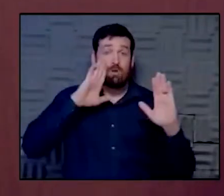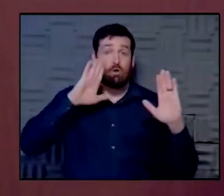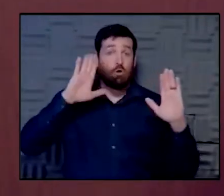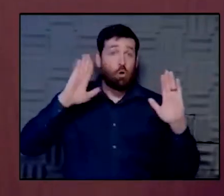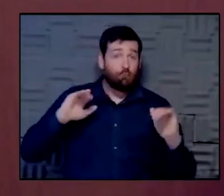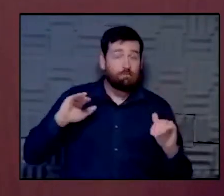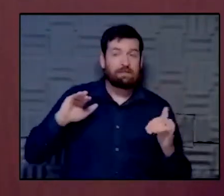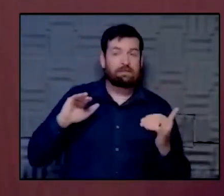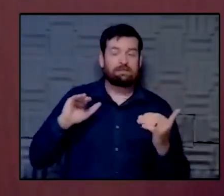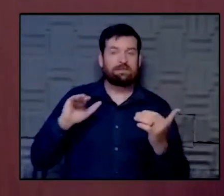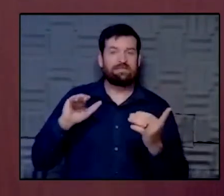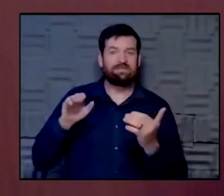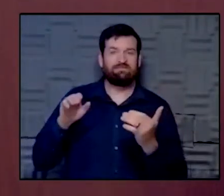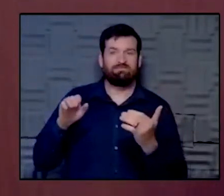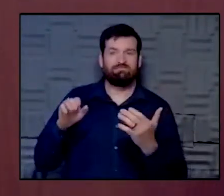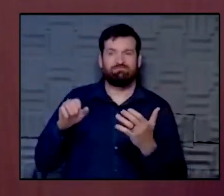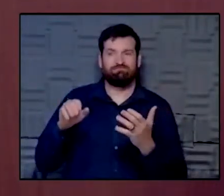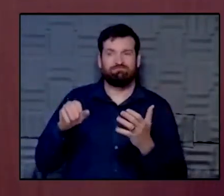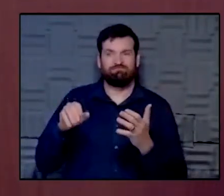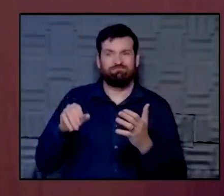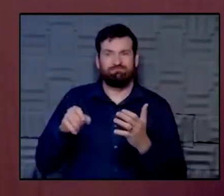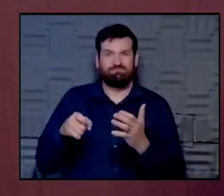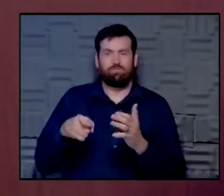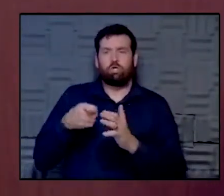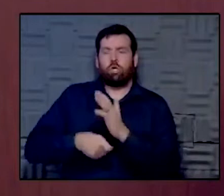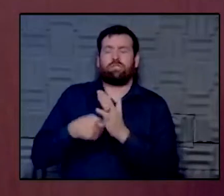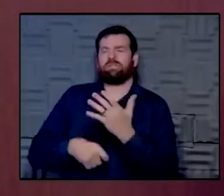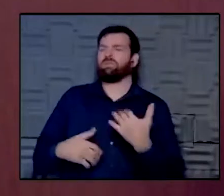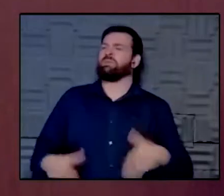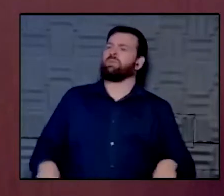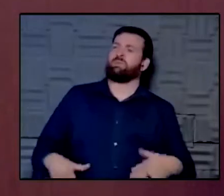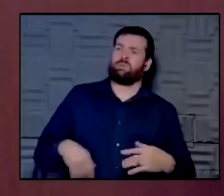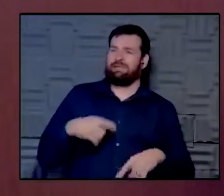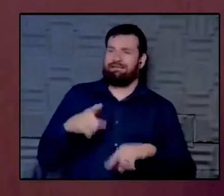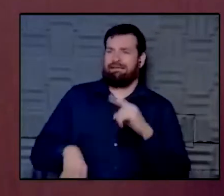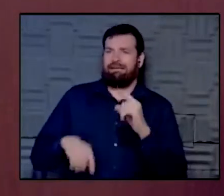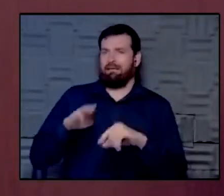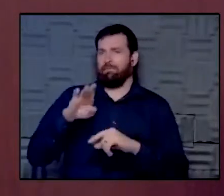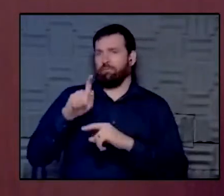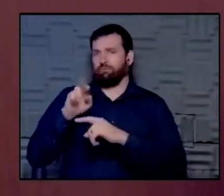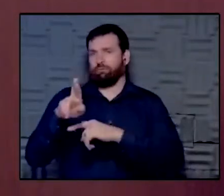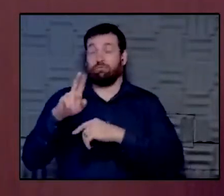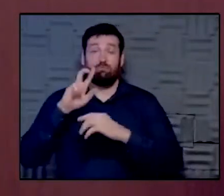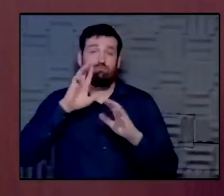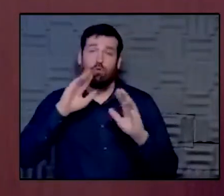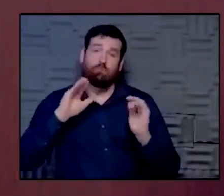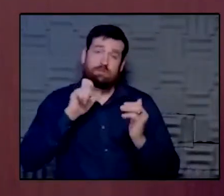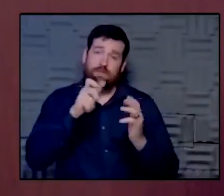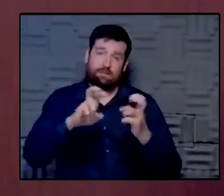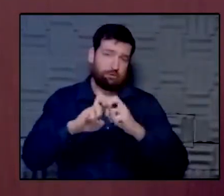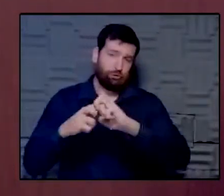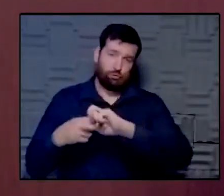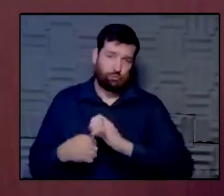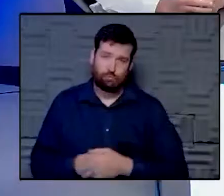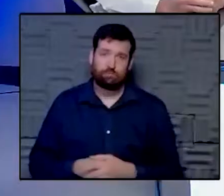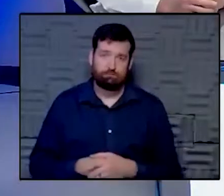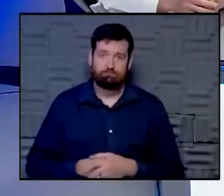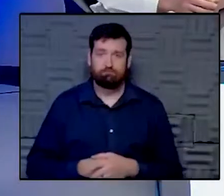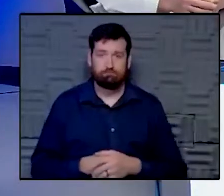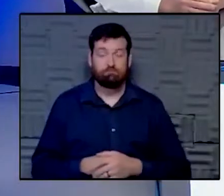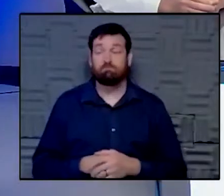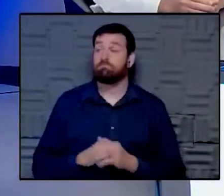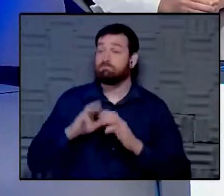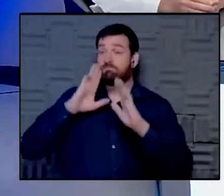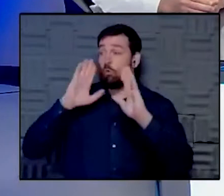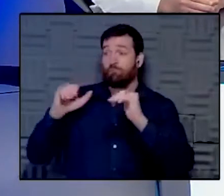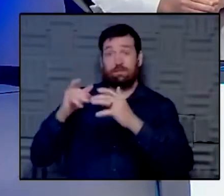a financial reason that folks aren't getting booster shots when they become available. Yeah, I mean, hopefully they will